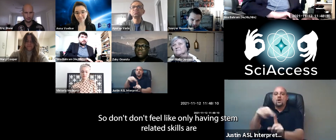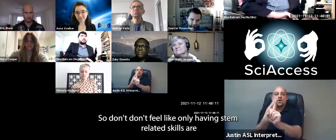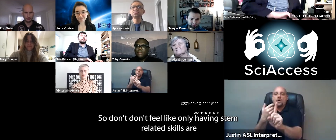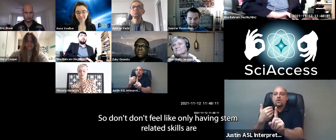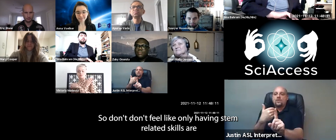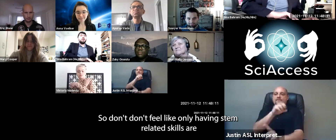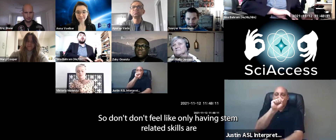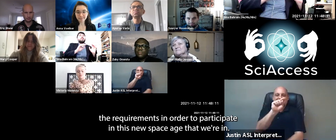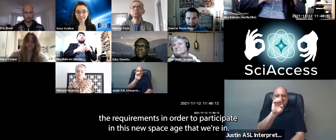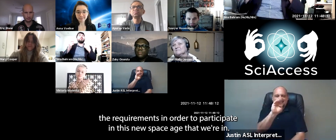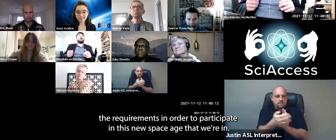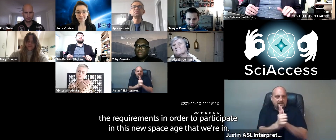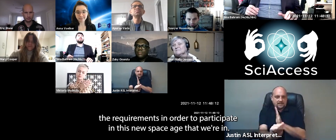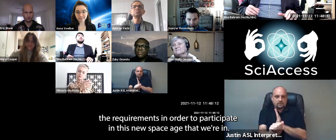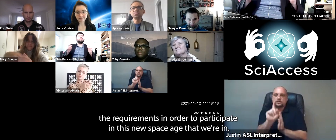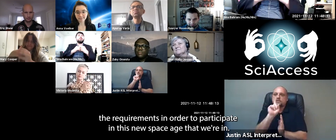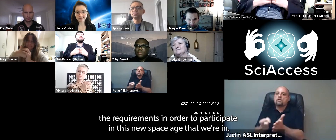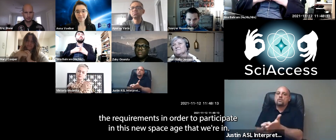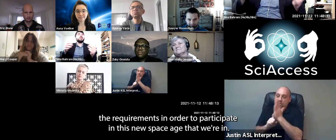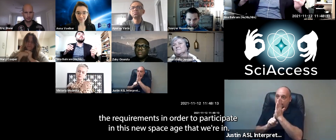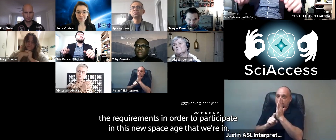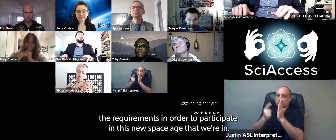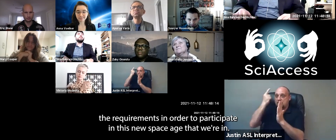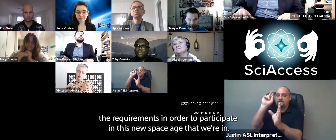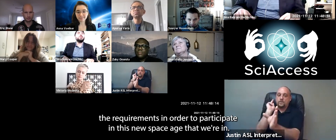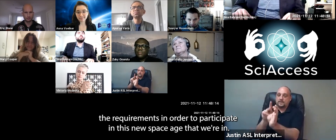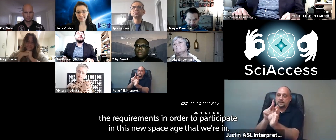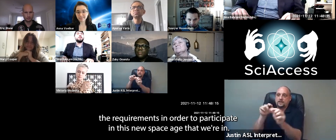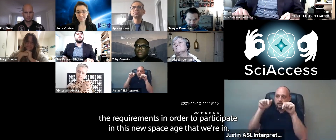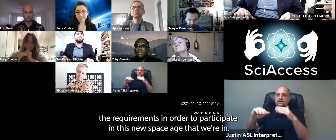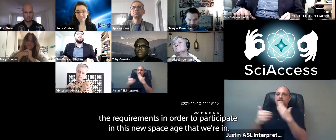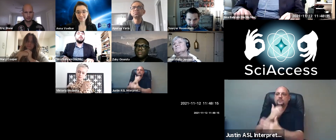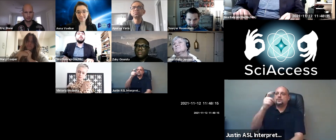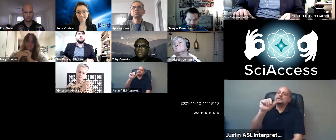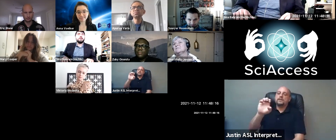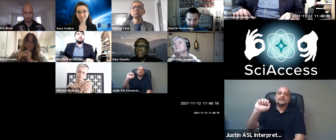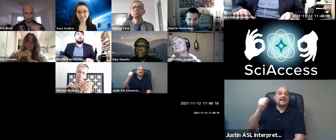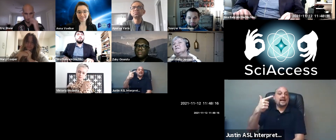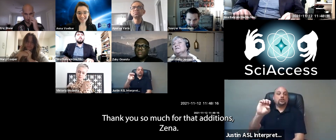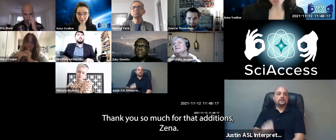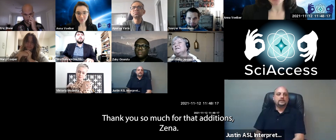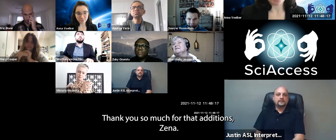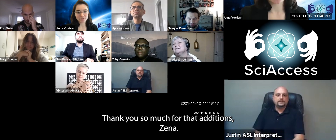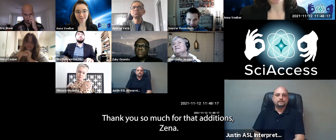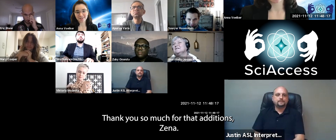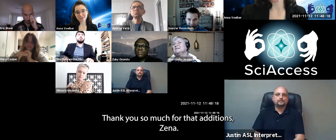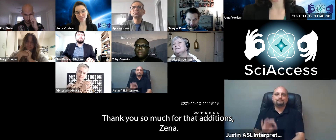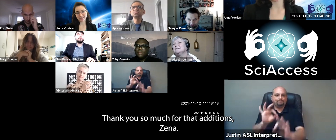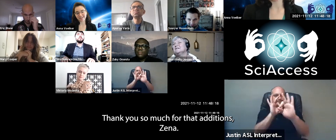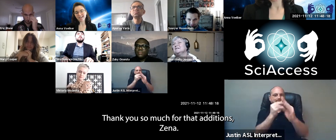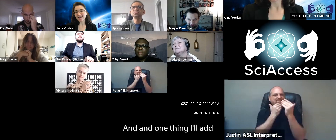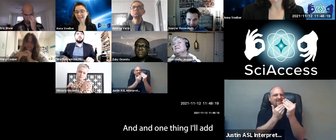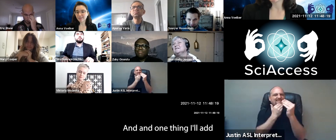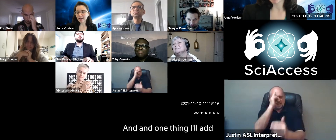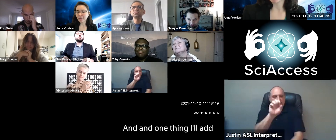STEM related skills are the requirements in order to participate in this new space age that we're in. Thank you so much for that addition,